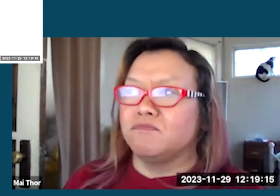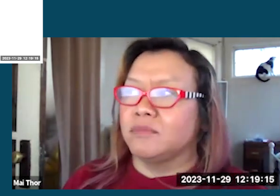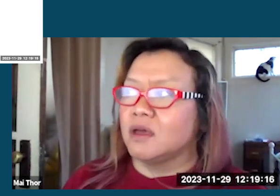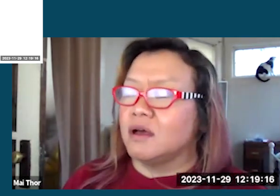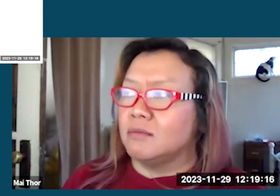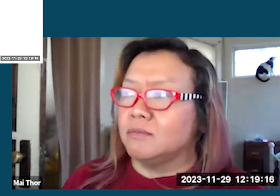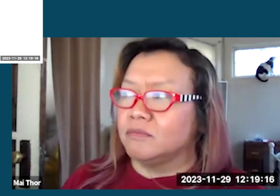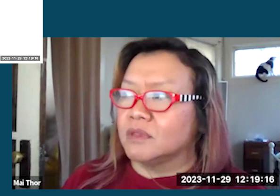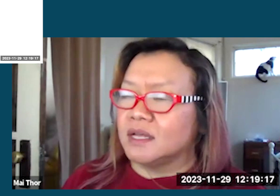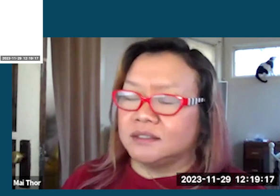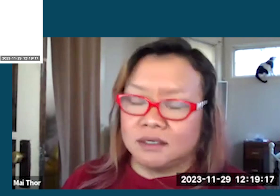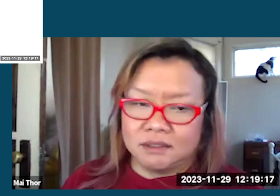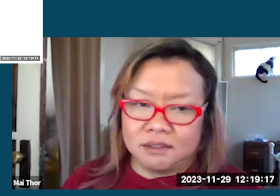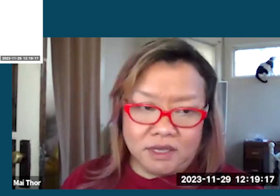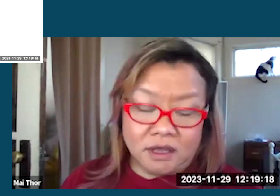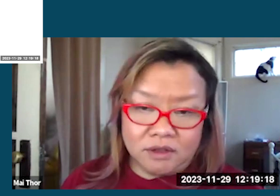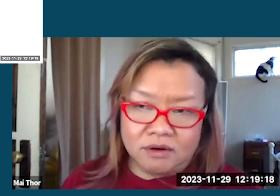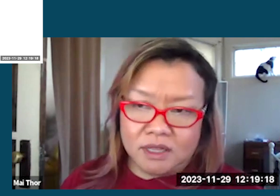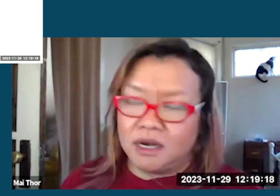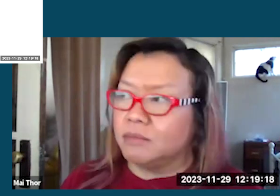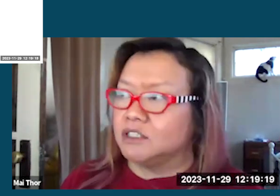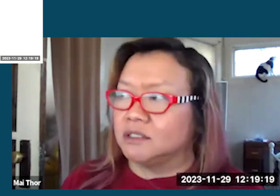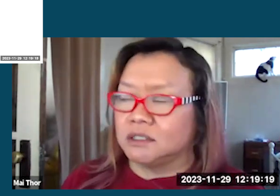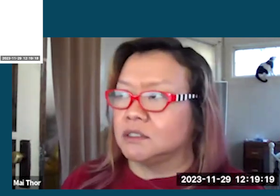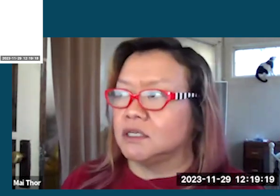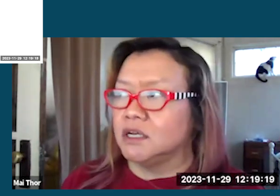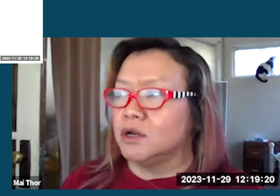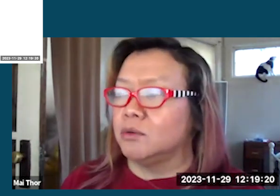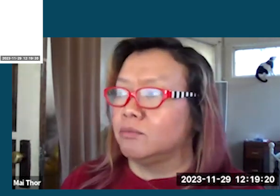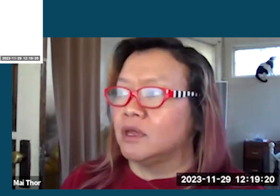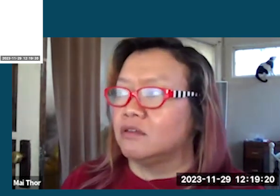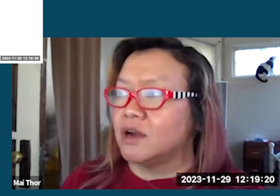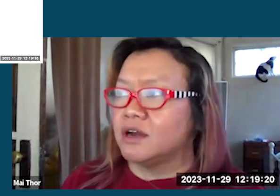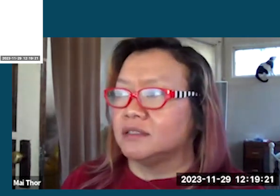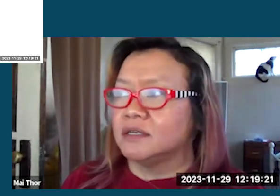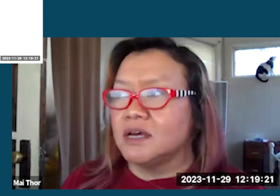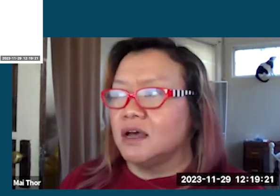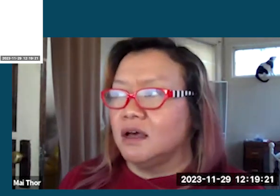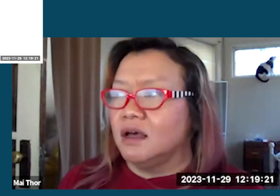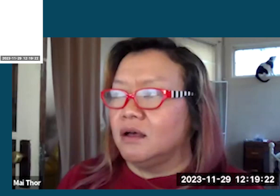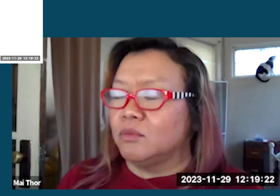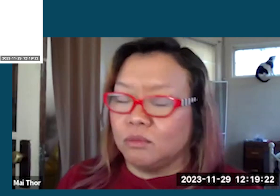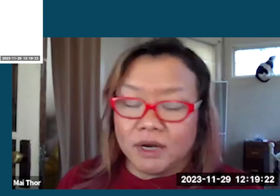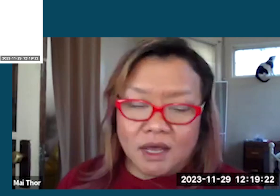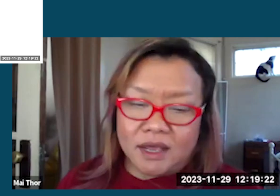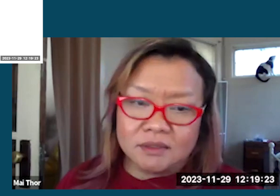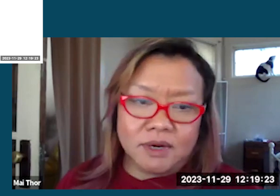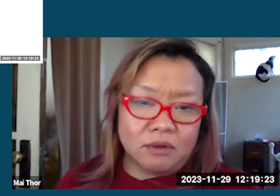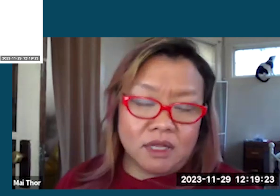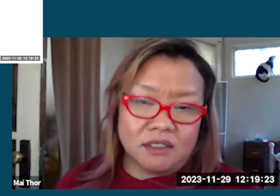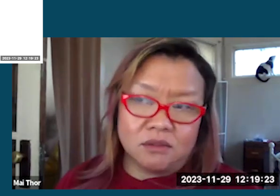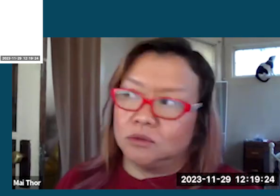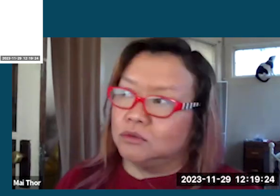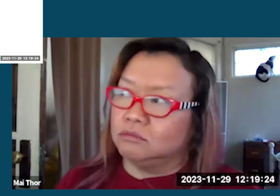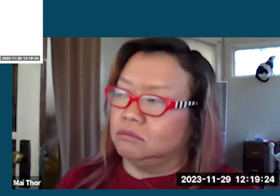disabilities. And that's not necessarily healthcare related, but just, in other areas. I guess what I